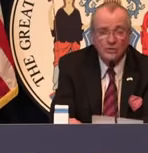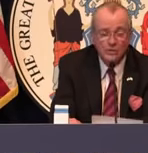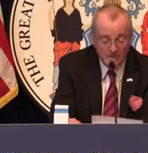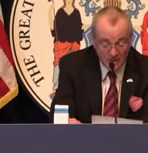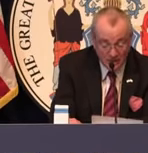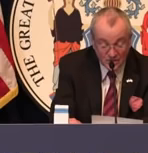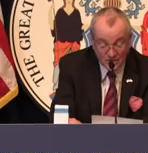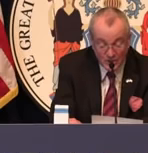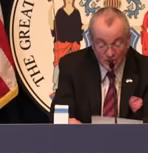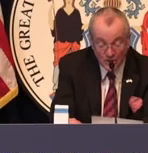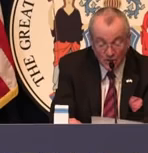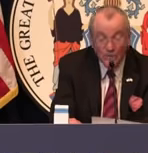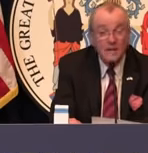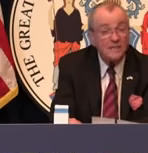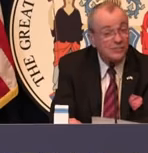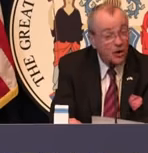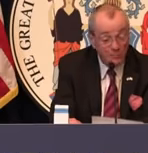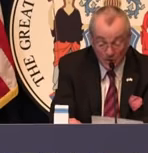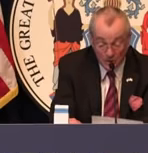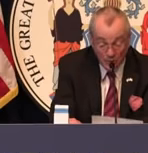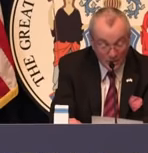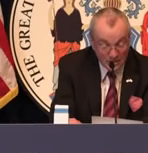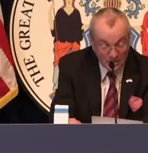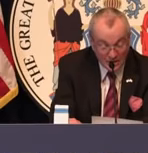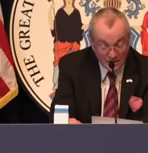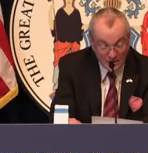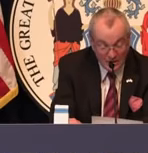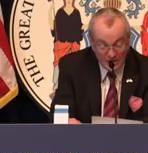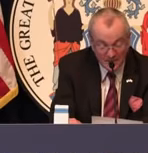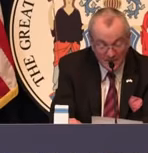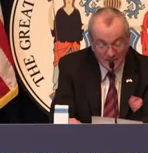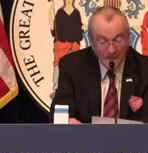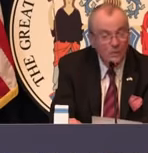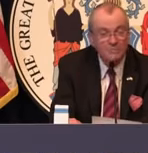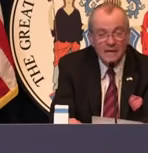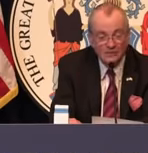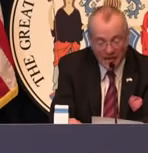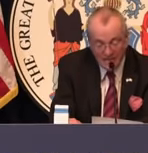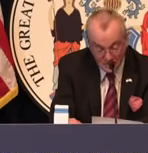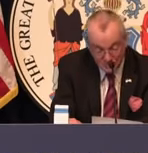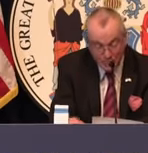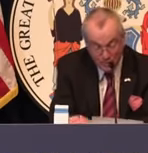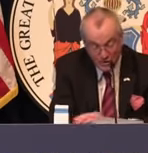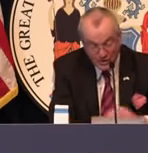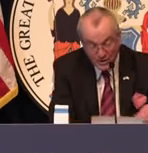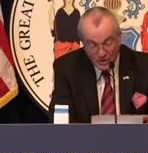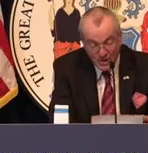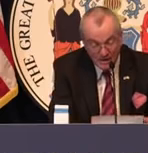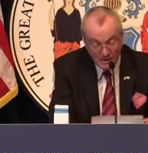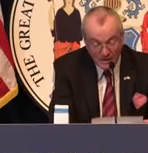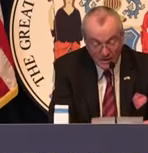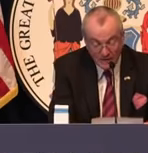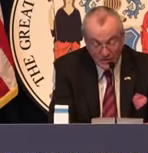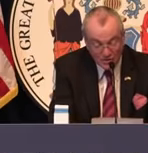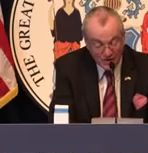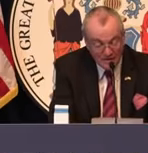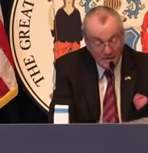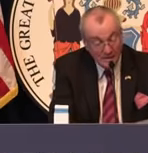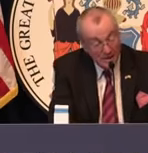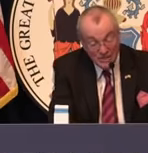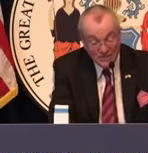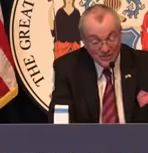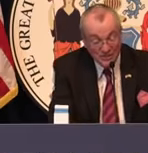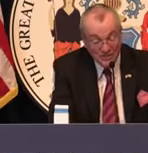with our long-term care facilities, remains far below where we saw it at the peak, there remains a disproportionate share of the